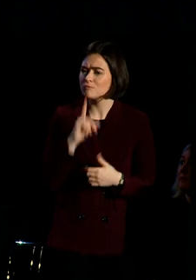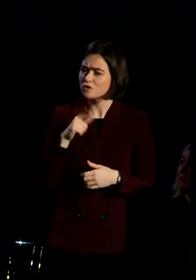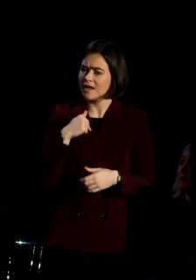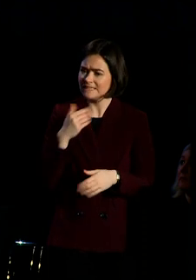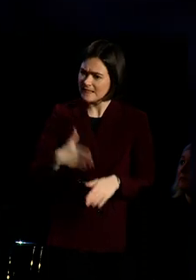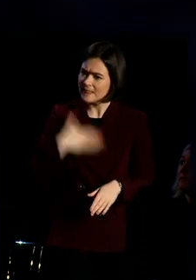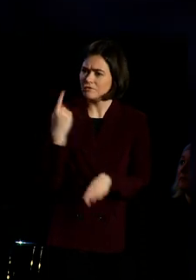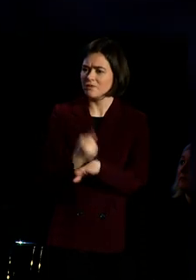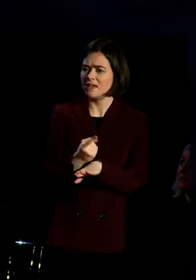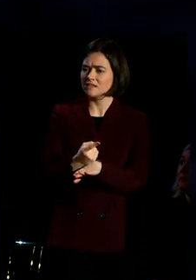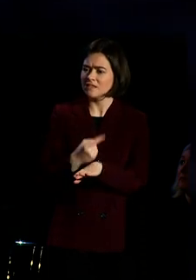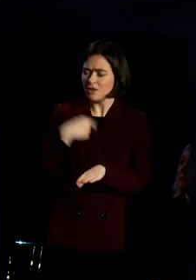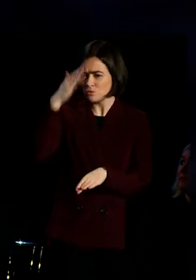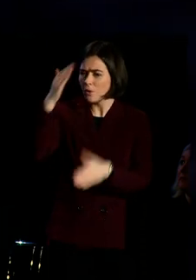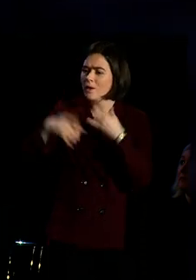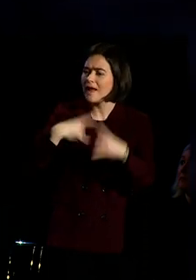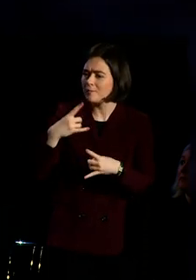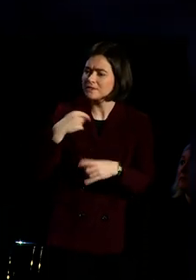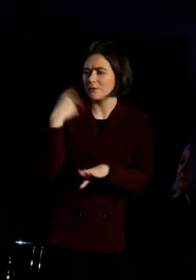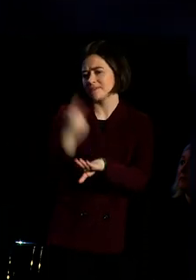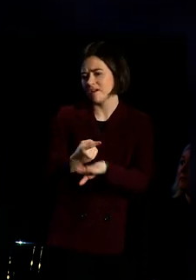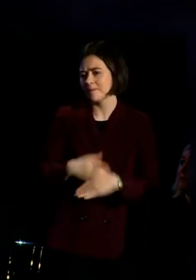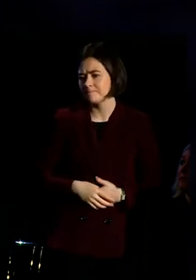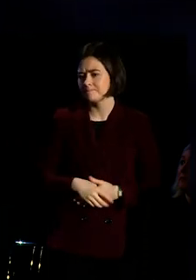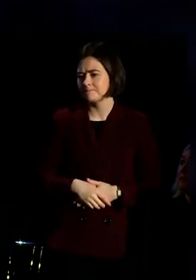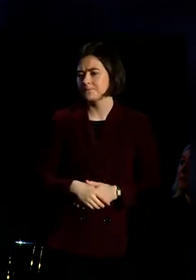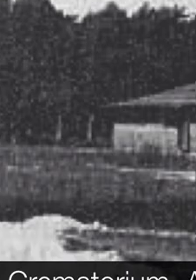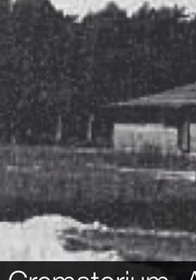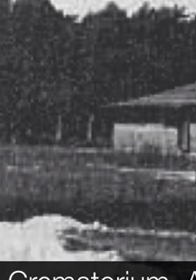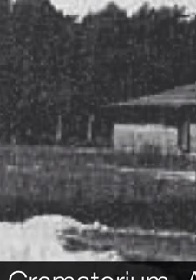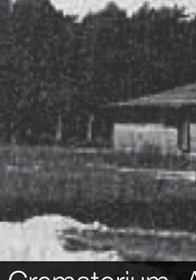live through it. I do know it happened. I was there.